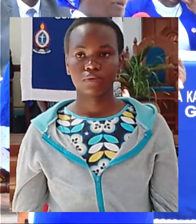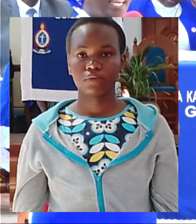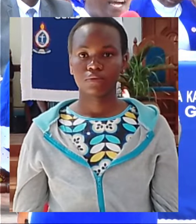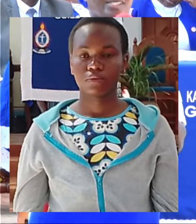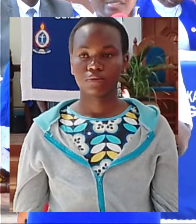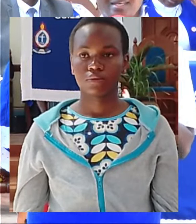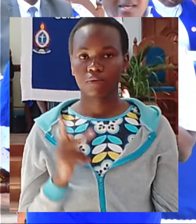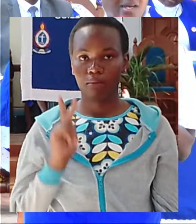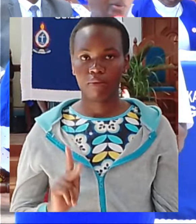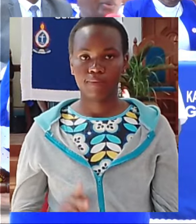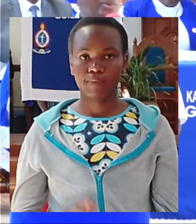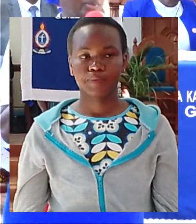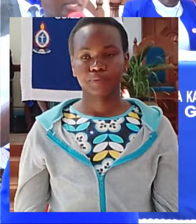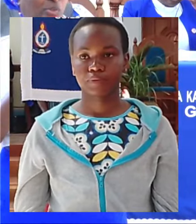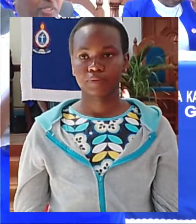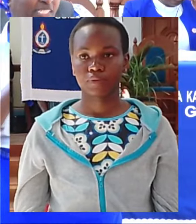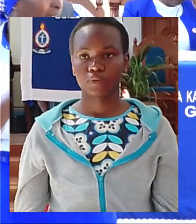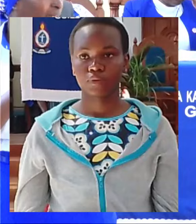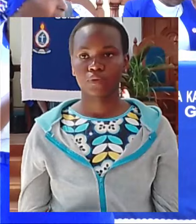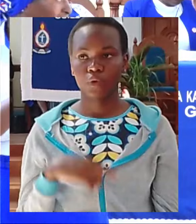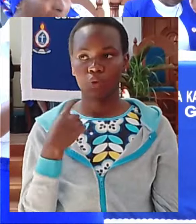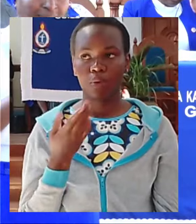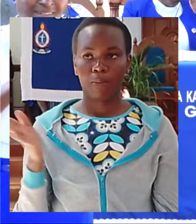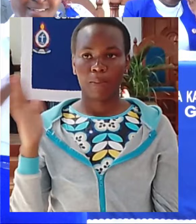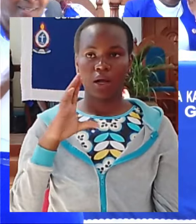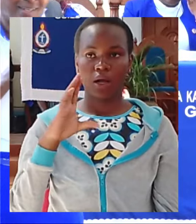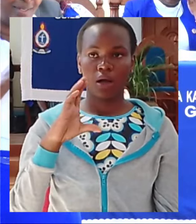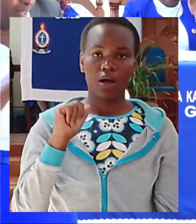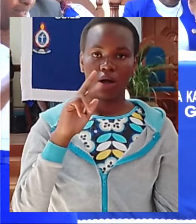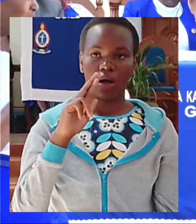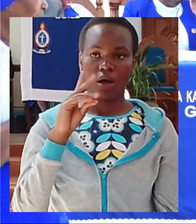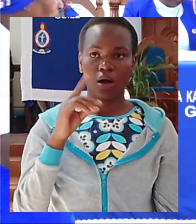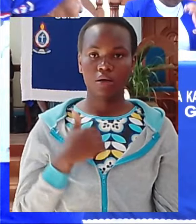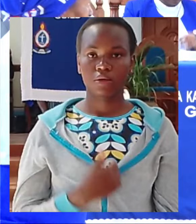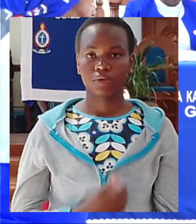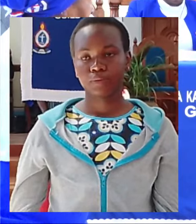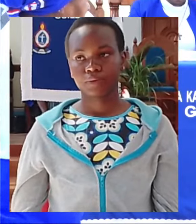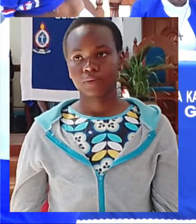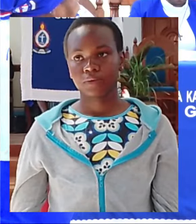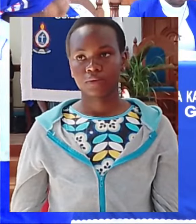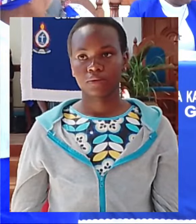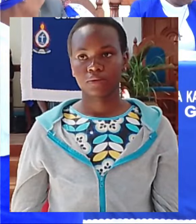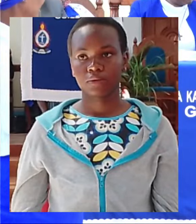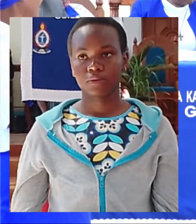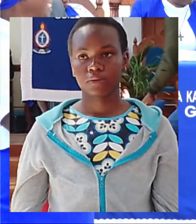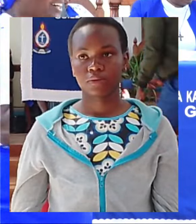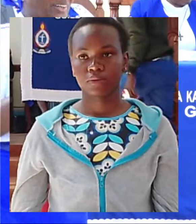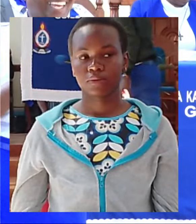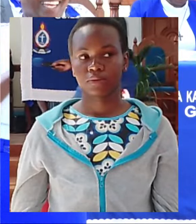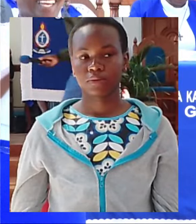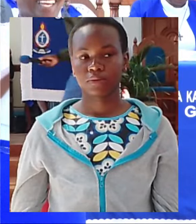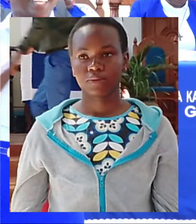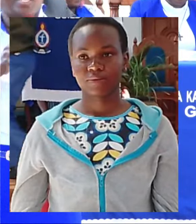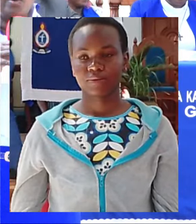Anybody else who wishes to return the card? Marima, are you coming here? Oh, no.